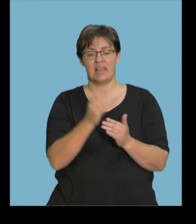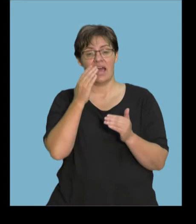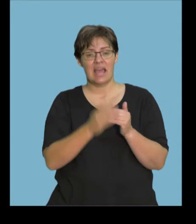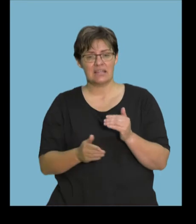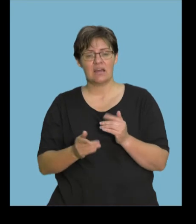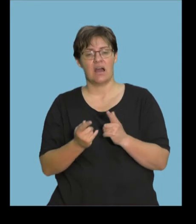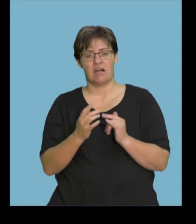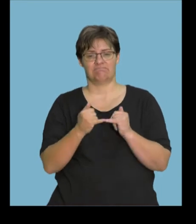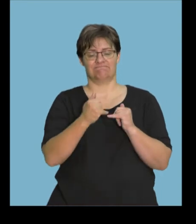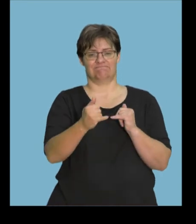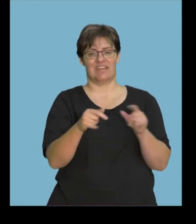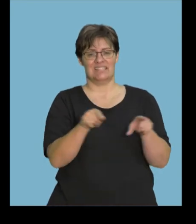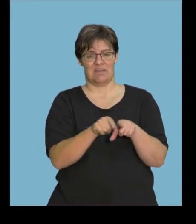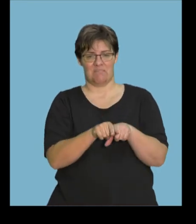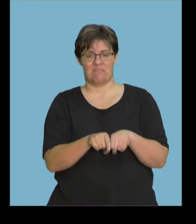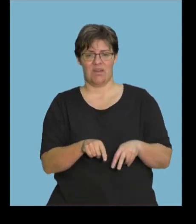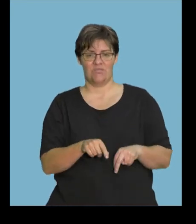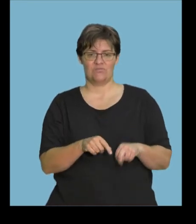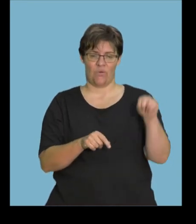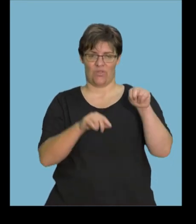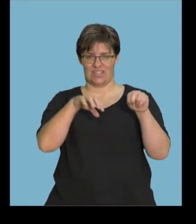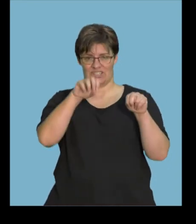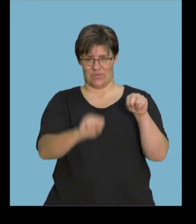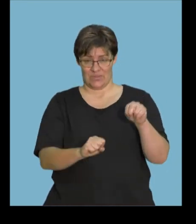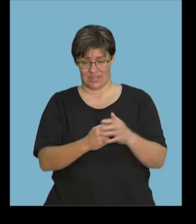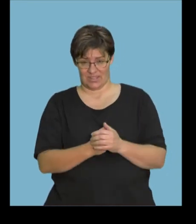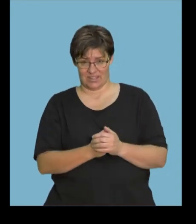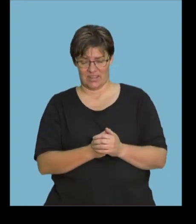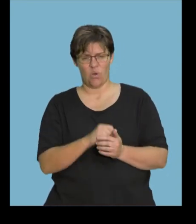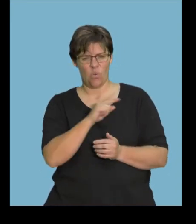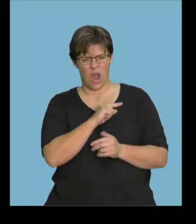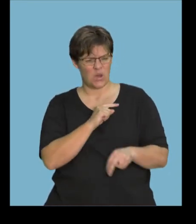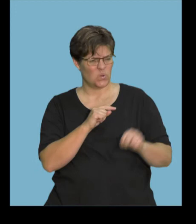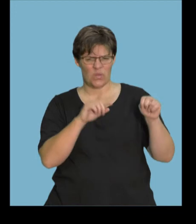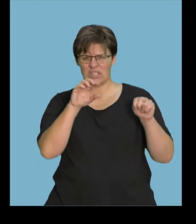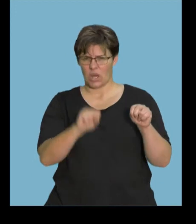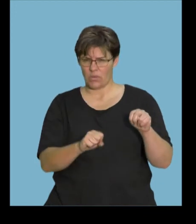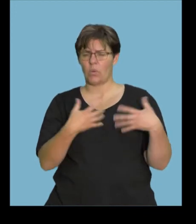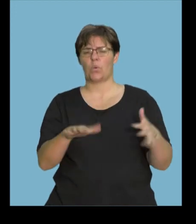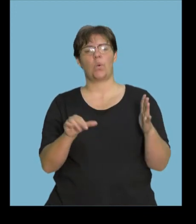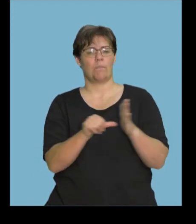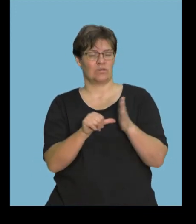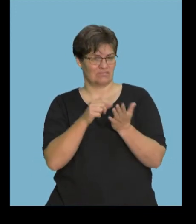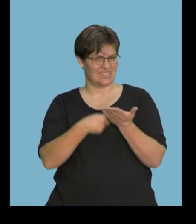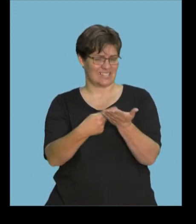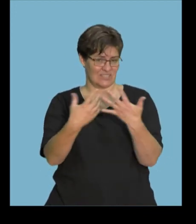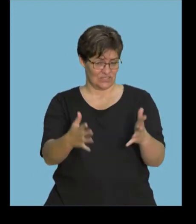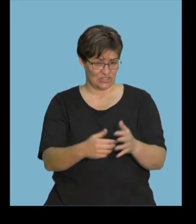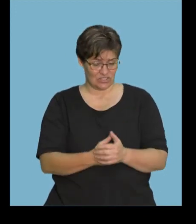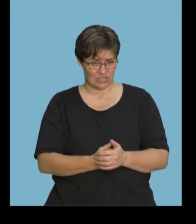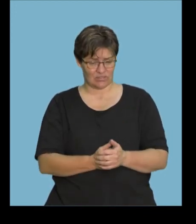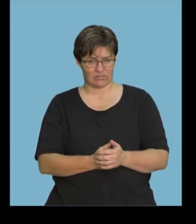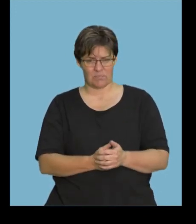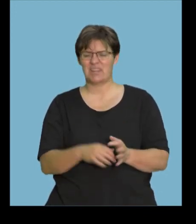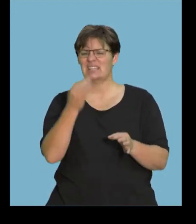the end, align itself in the north-south direction. We'll talk about why the north-south direction is so important. So what do you need to